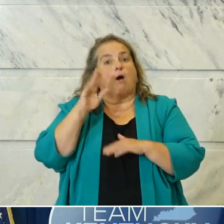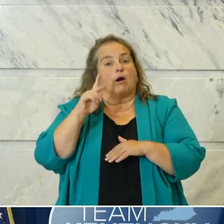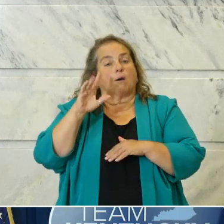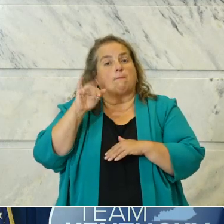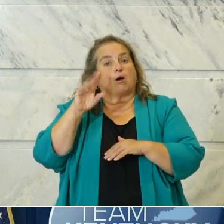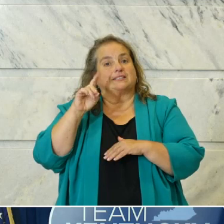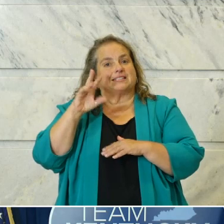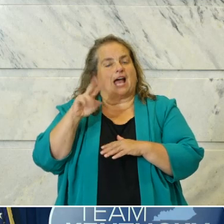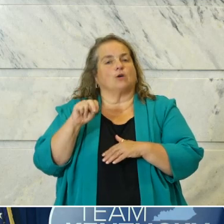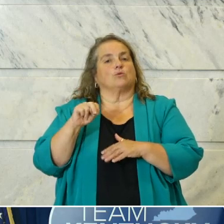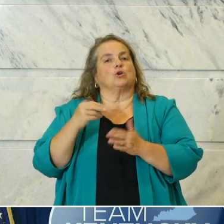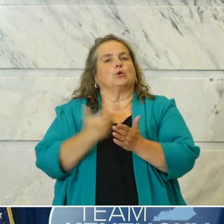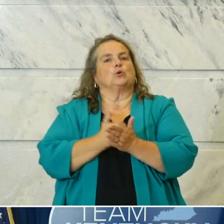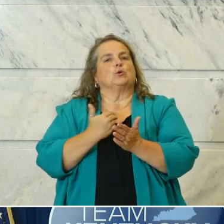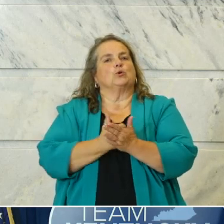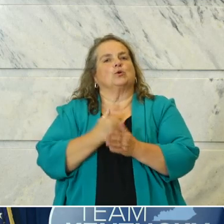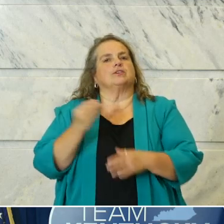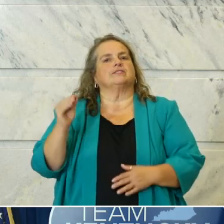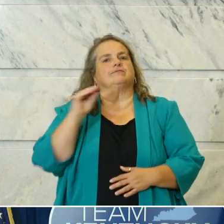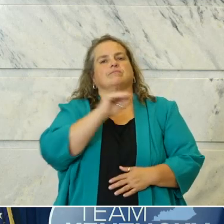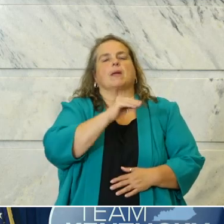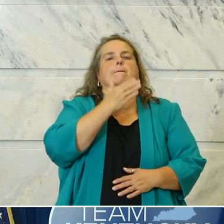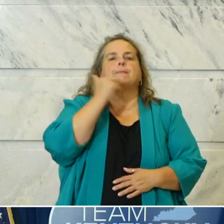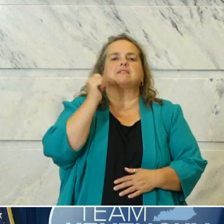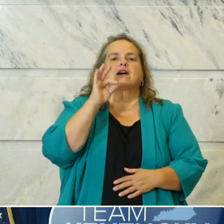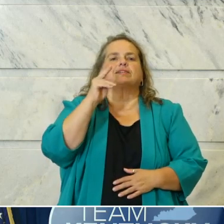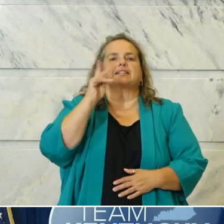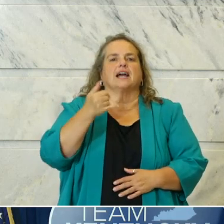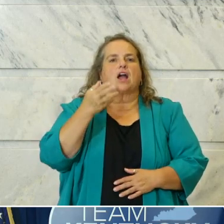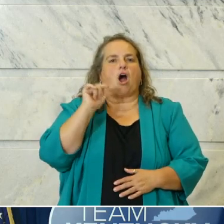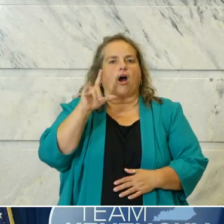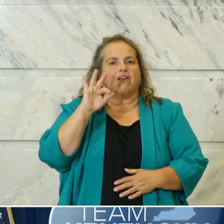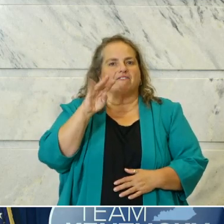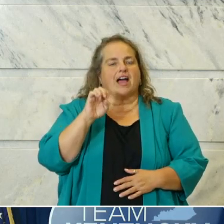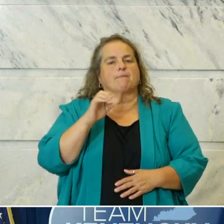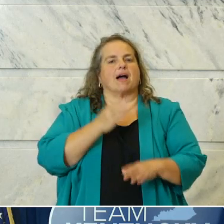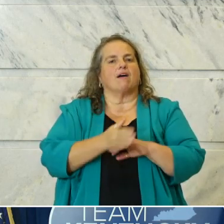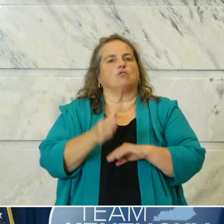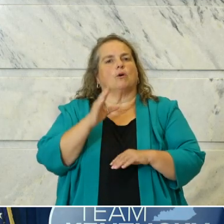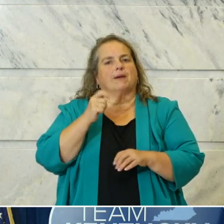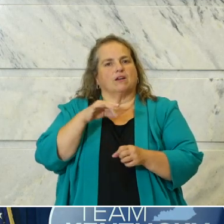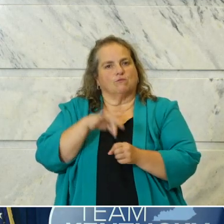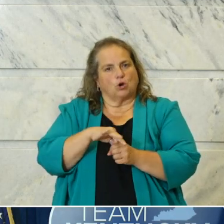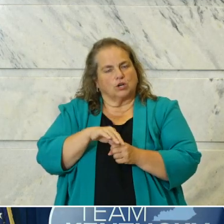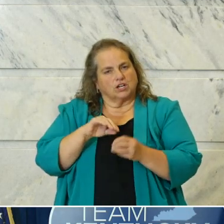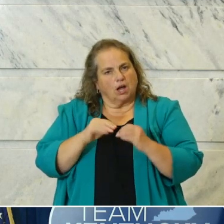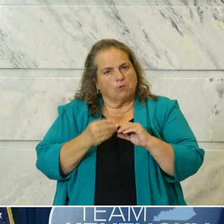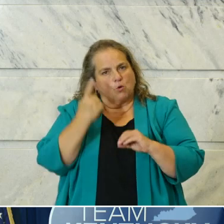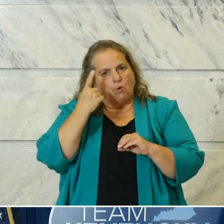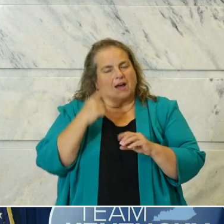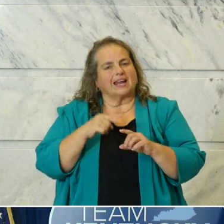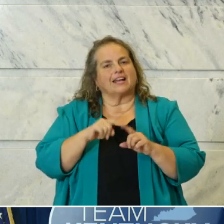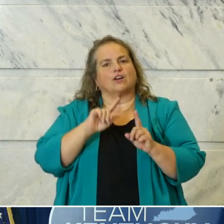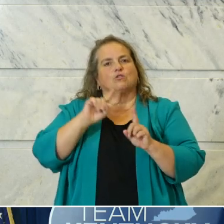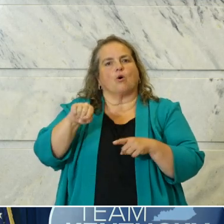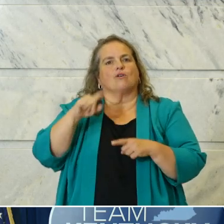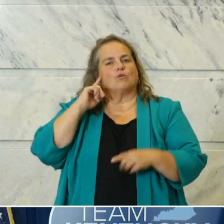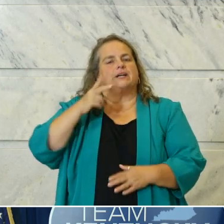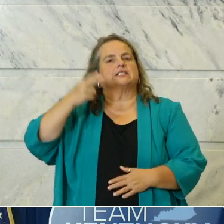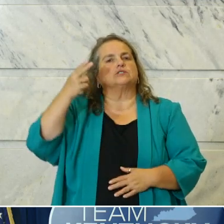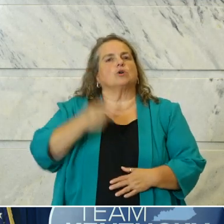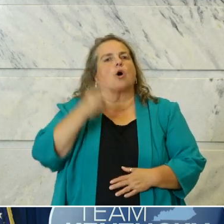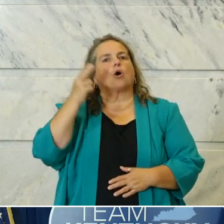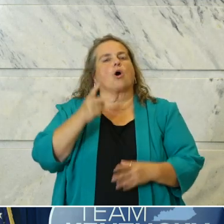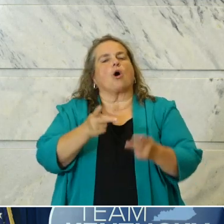inductee into the Best in Kentucky Hall of Fame after being voted the #1 in designation of historical